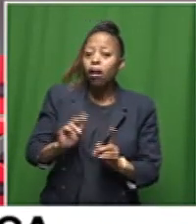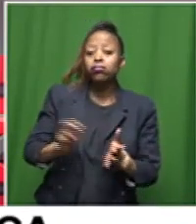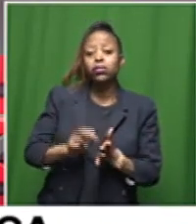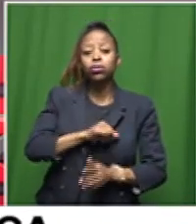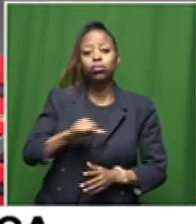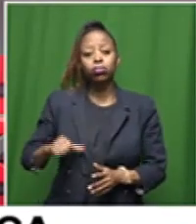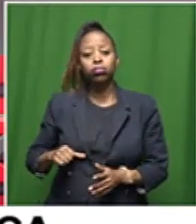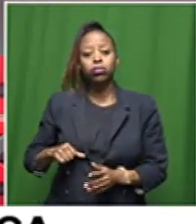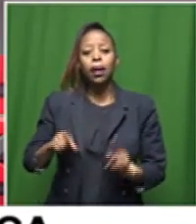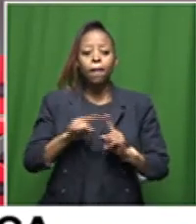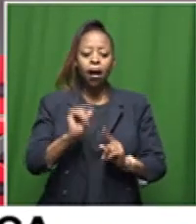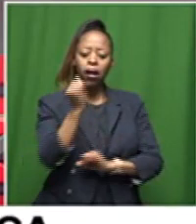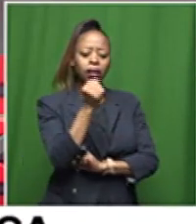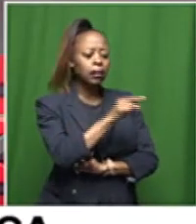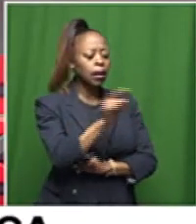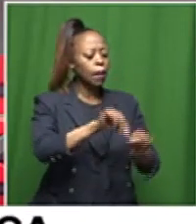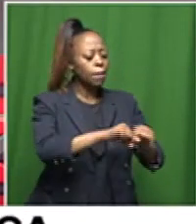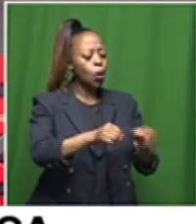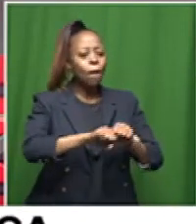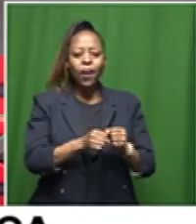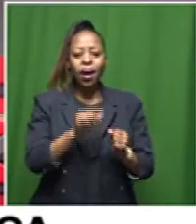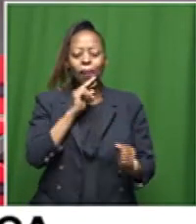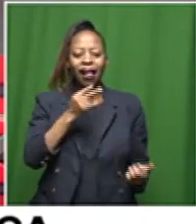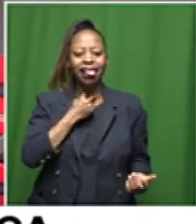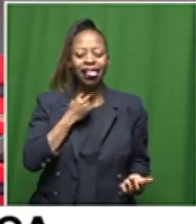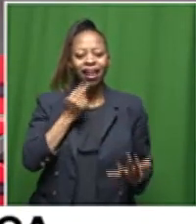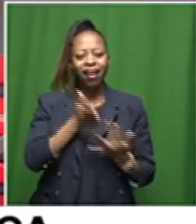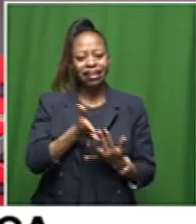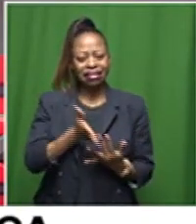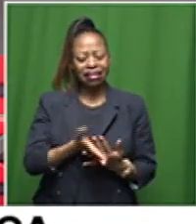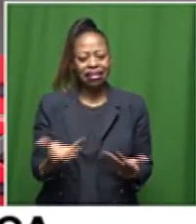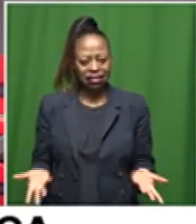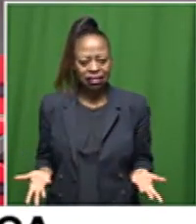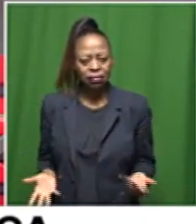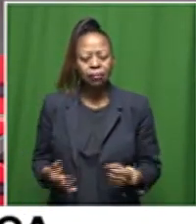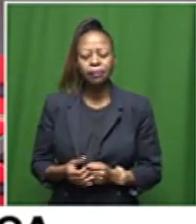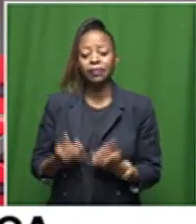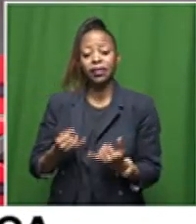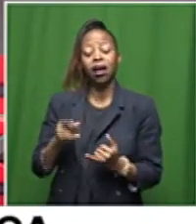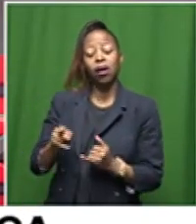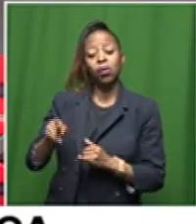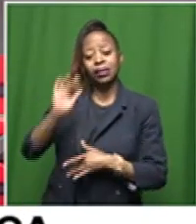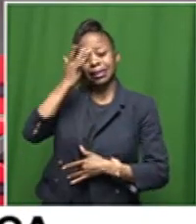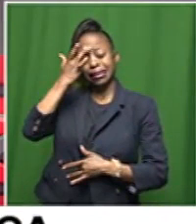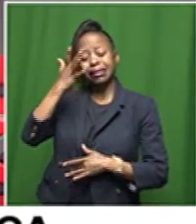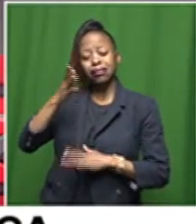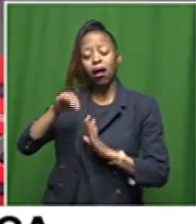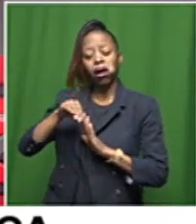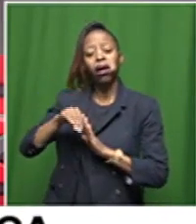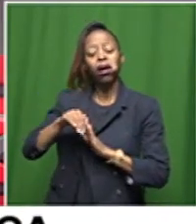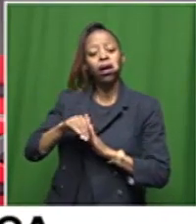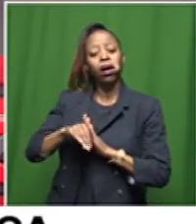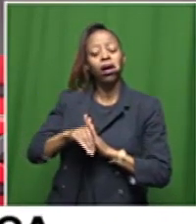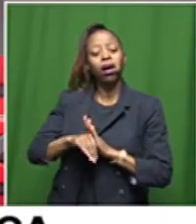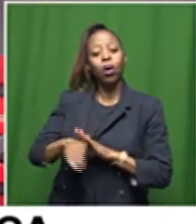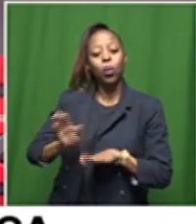Now, due to broken equipment, Mokgethi couldn't get the surgical procedures that he desperately needs. And of course, his condition has sadly deteriorated. He